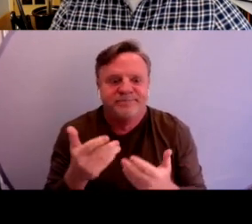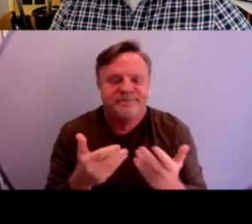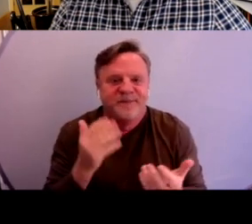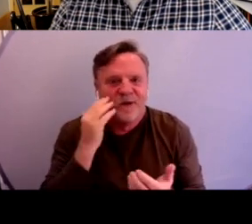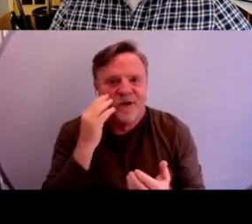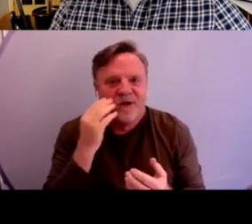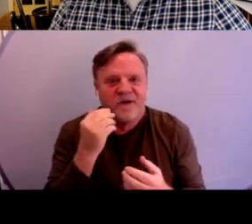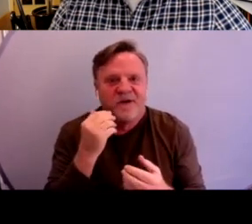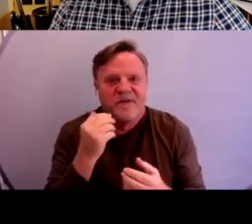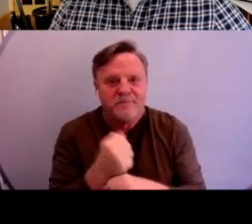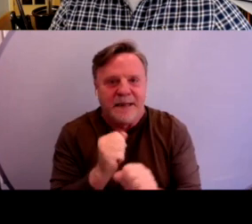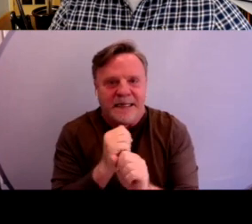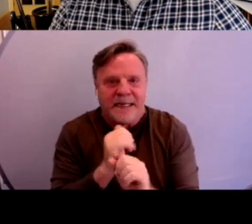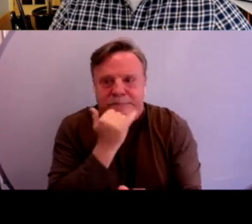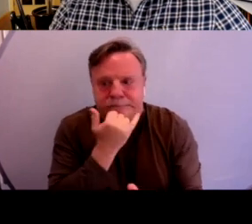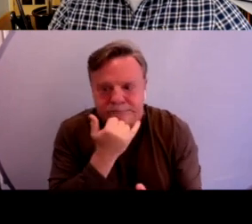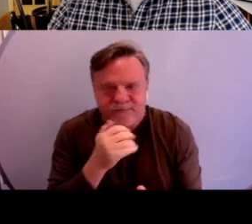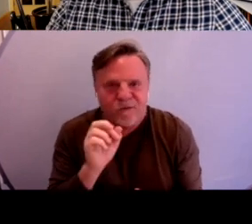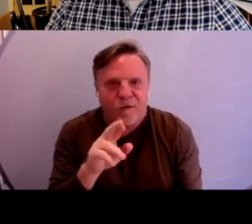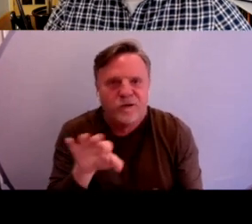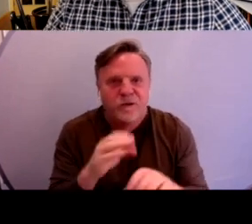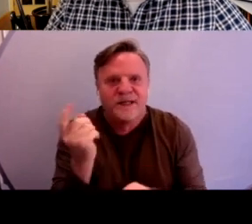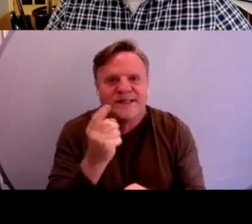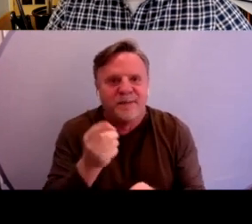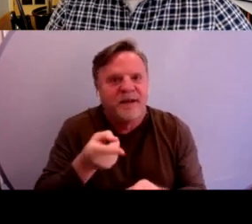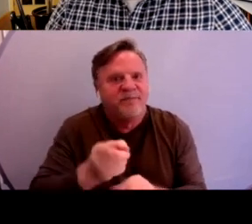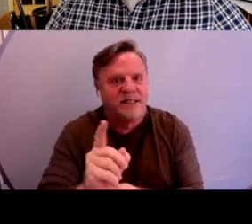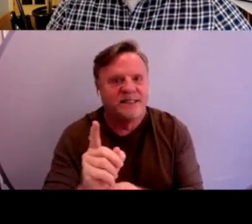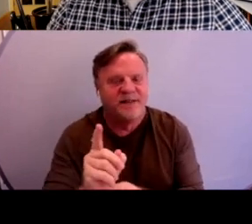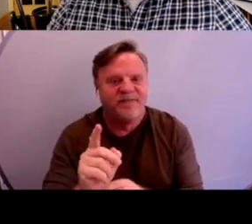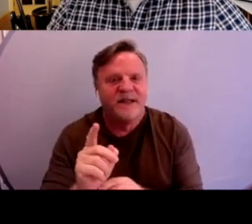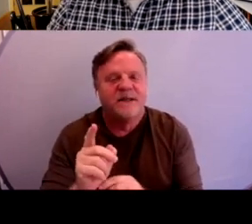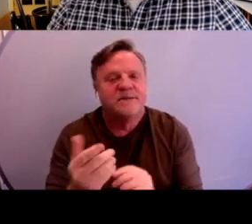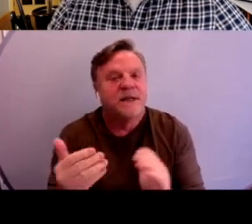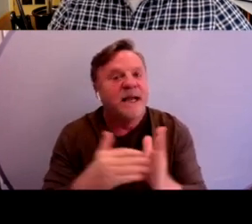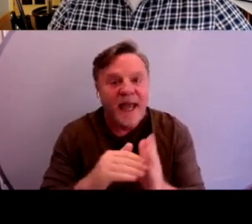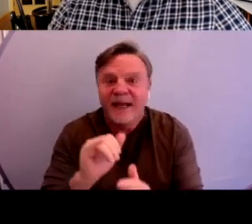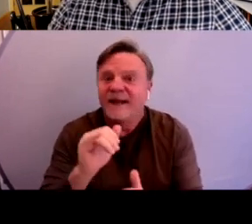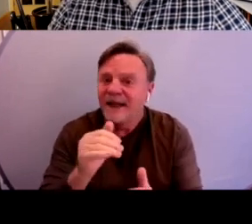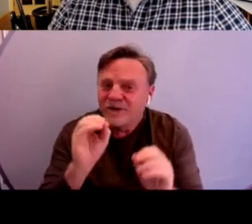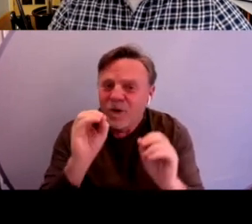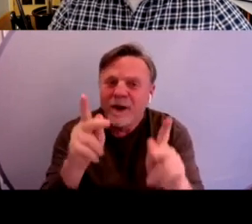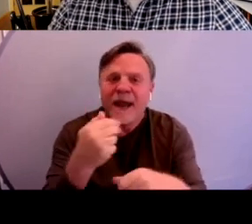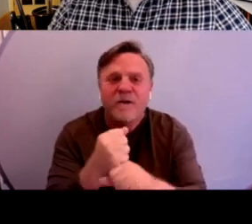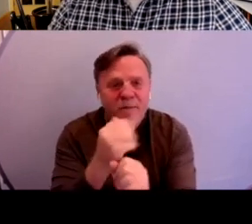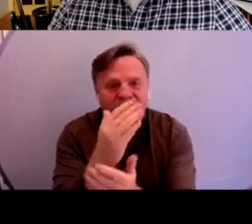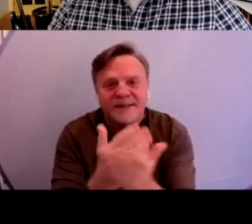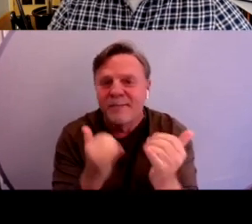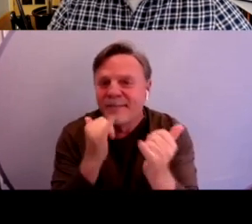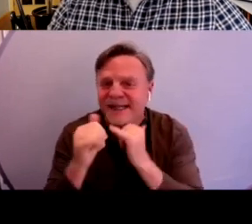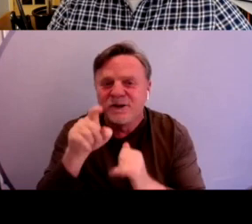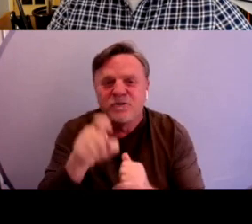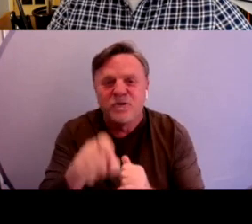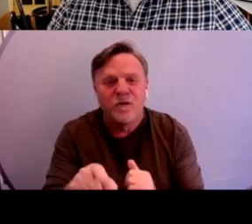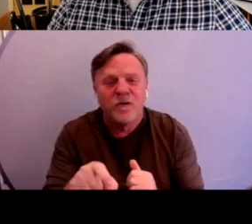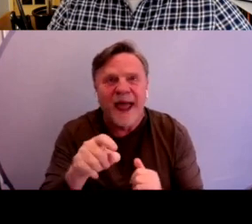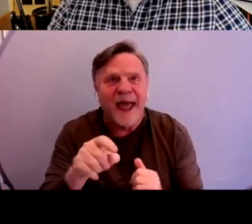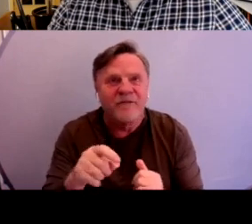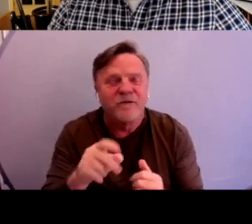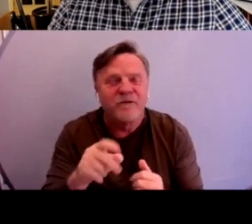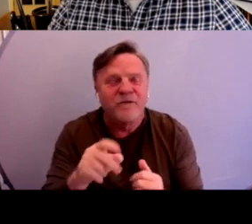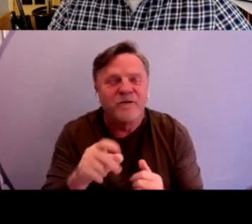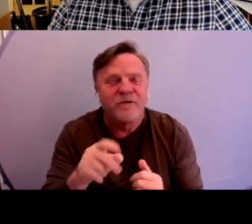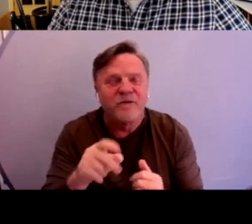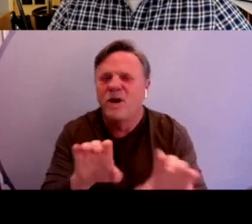making a faux pas or doing anything offensive. Again, it's okay to make some mistakes. You don't have to have it perfect, but do some